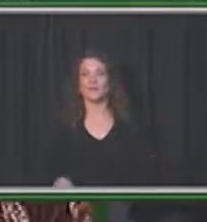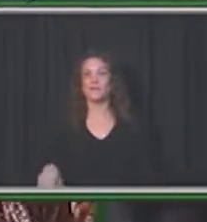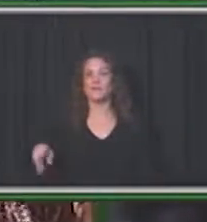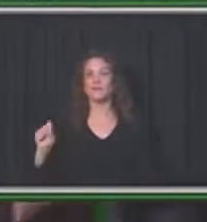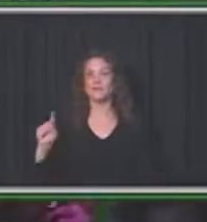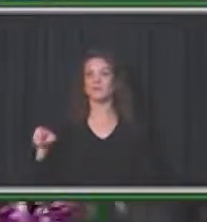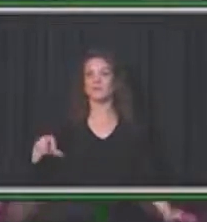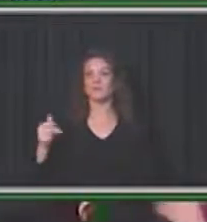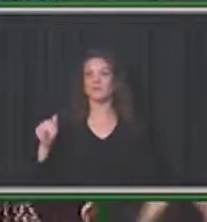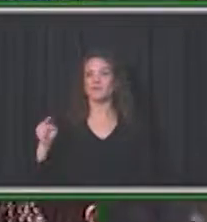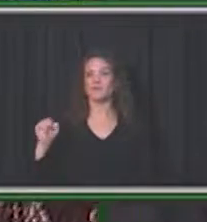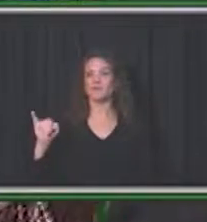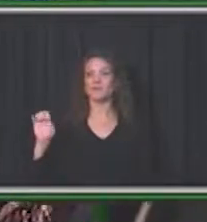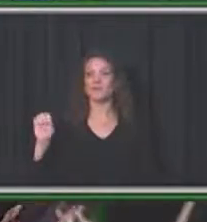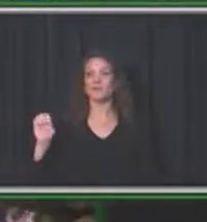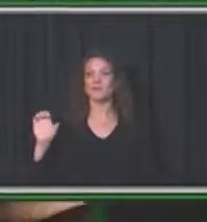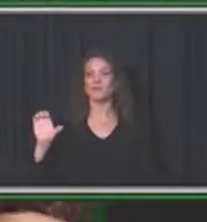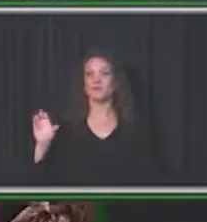Stephanie Craggy.